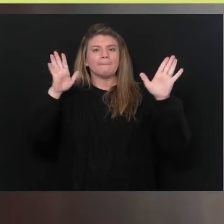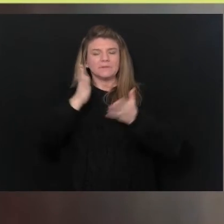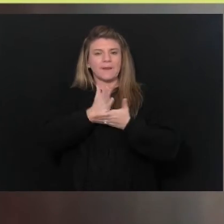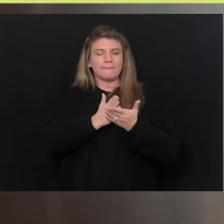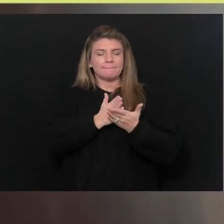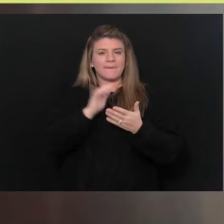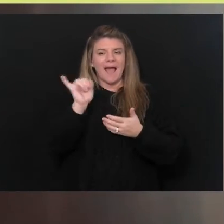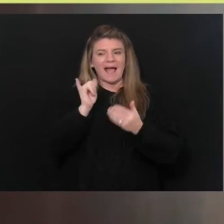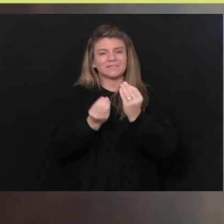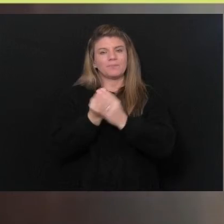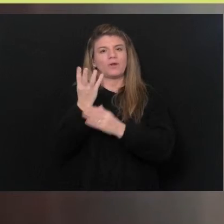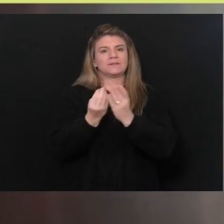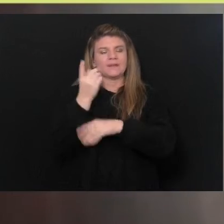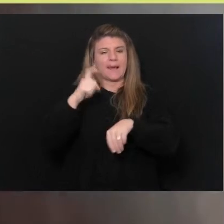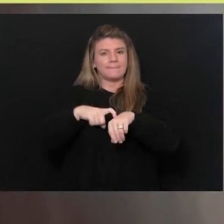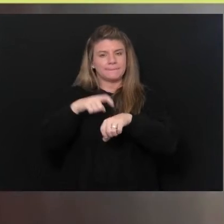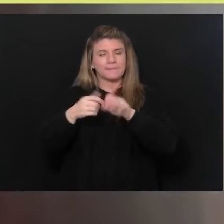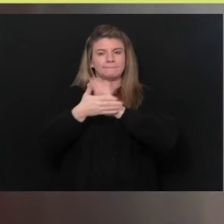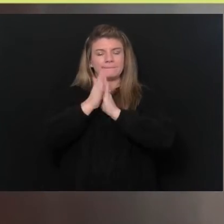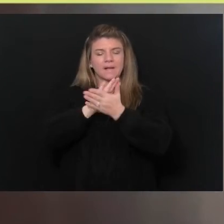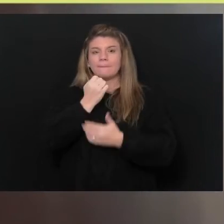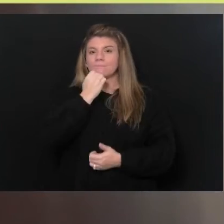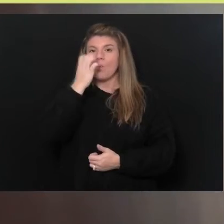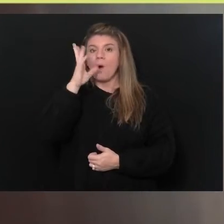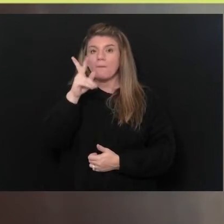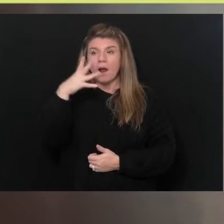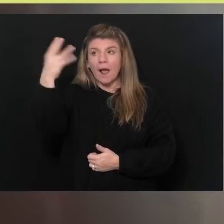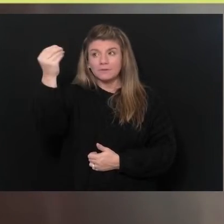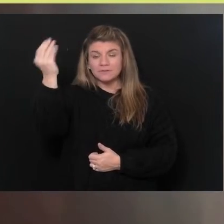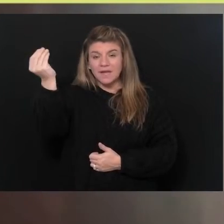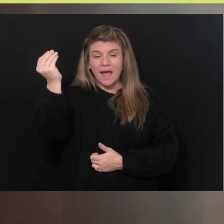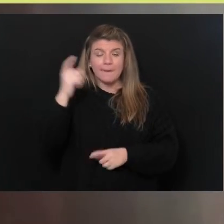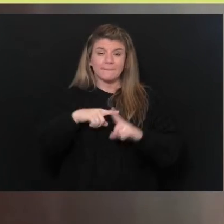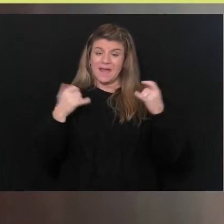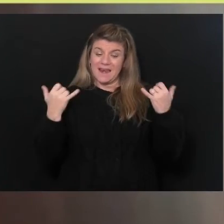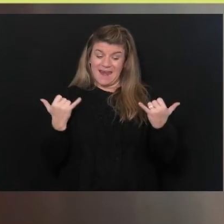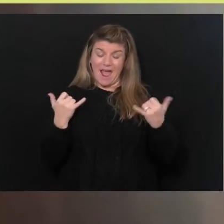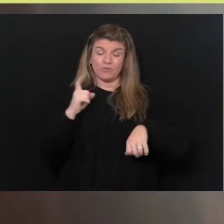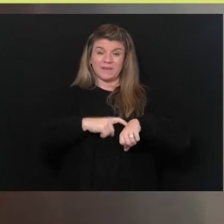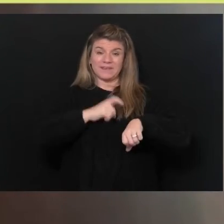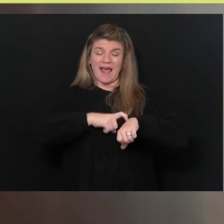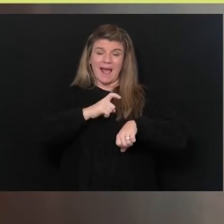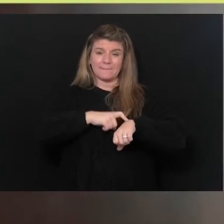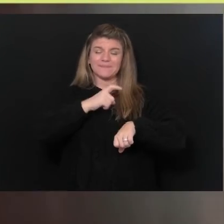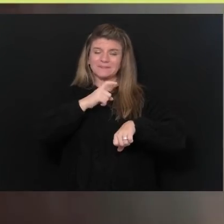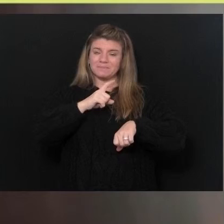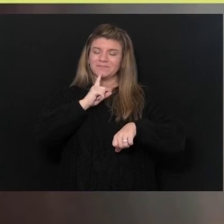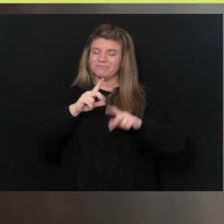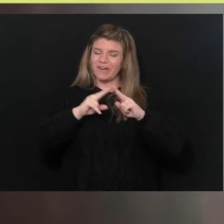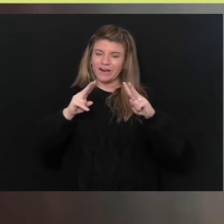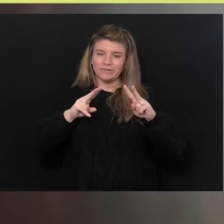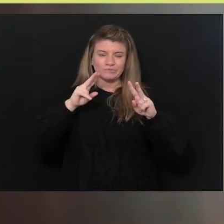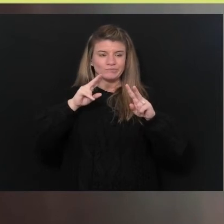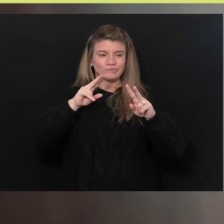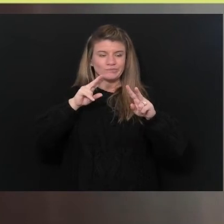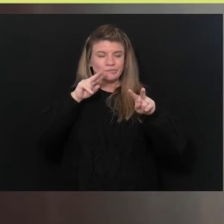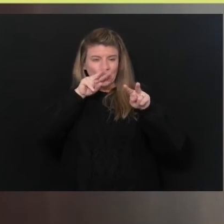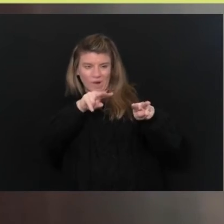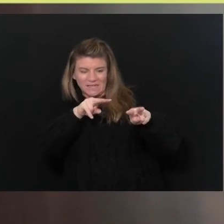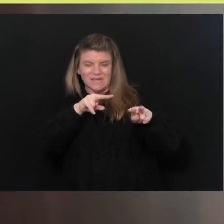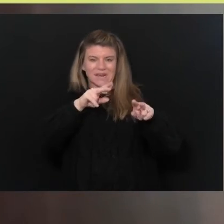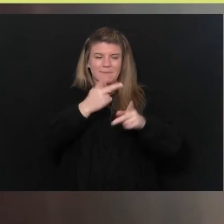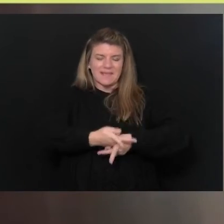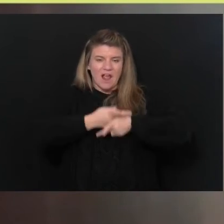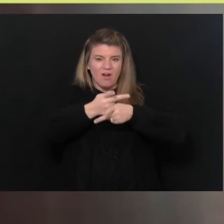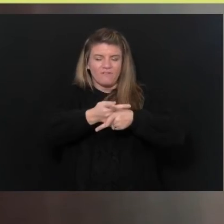and it gets warmer outside. But this time is a time that we all have to be very, very cautious and take